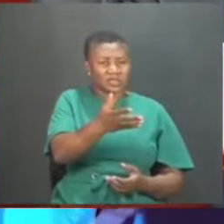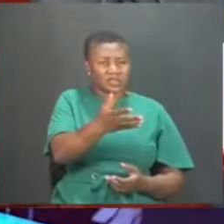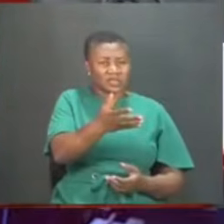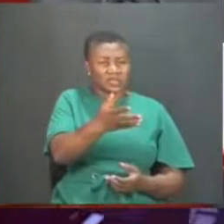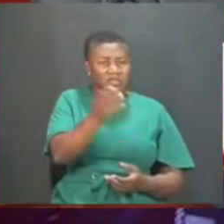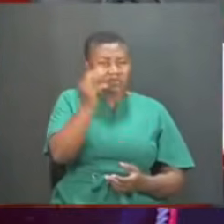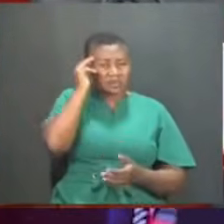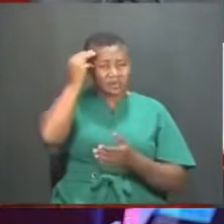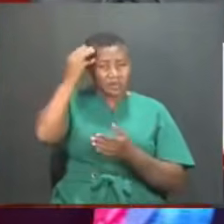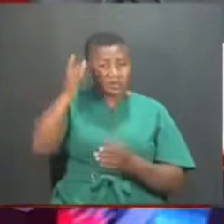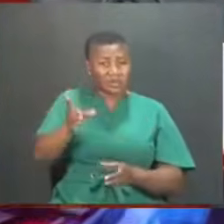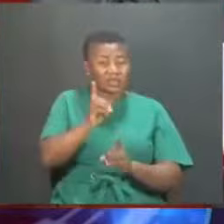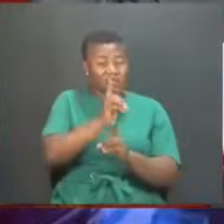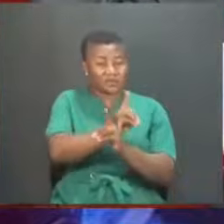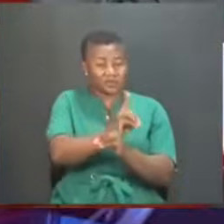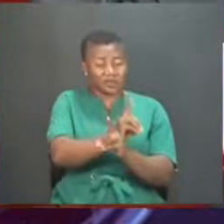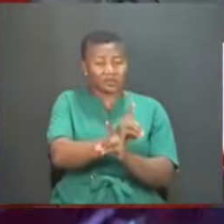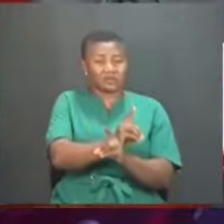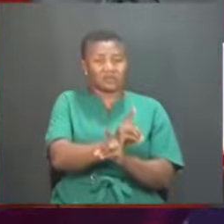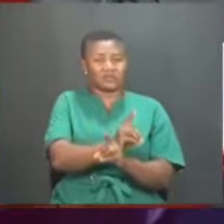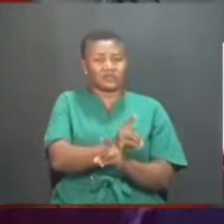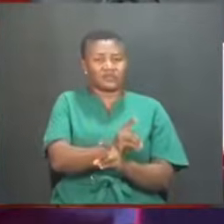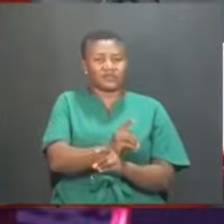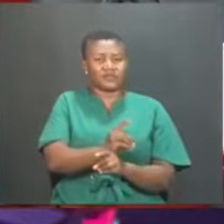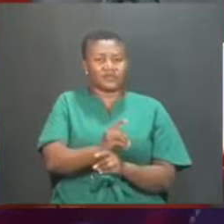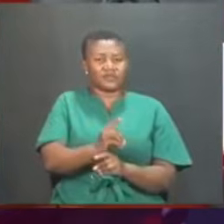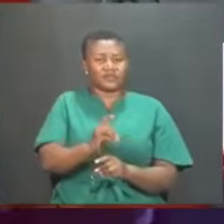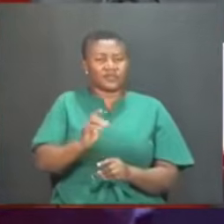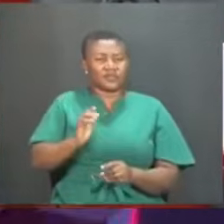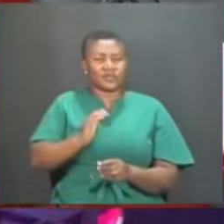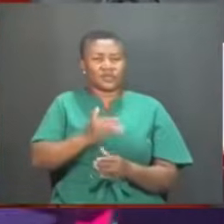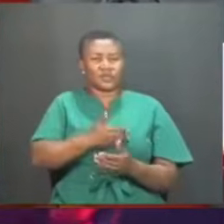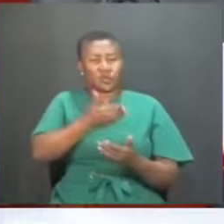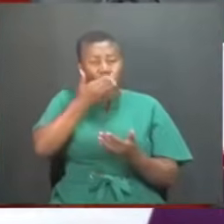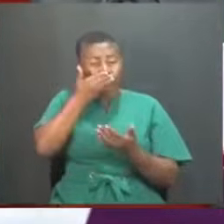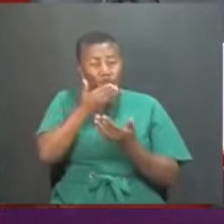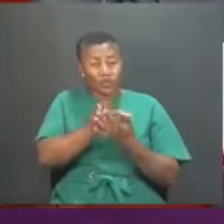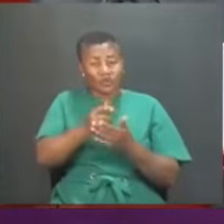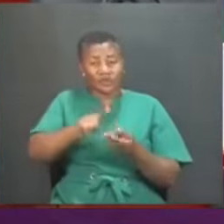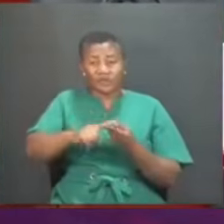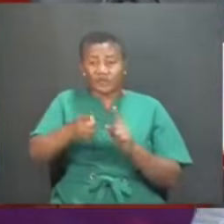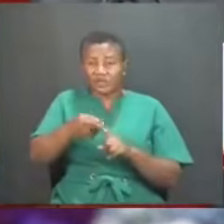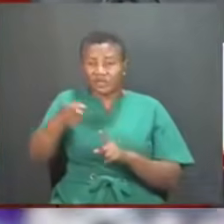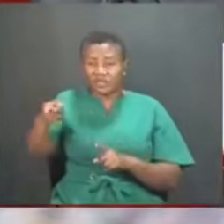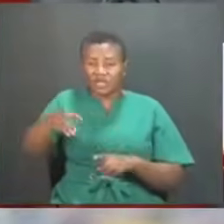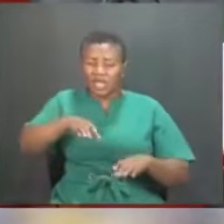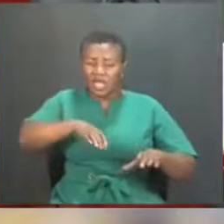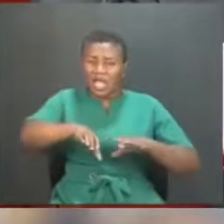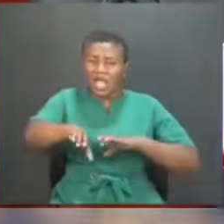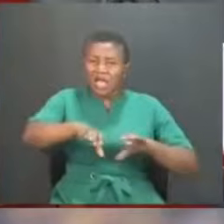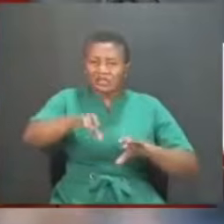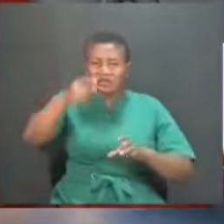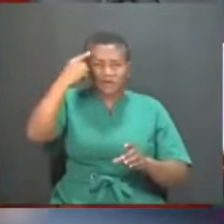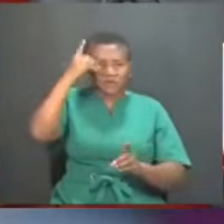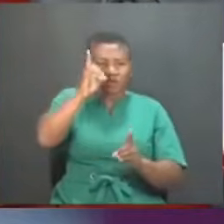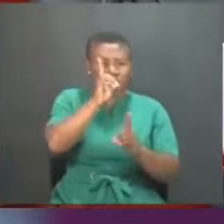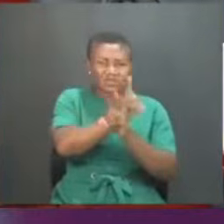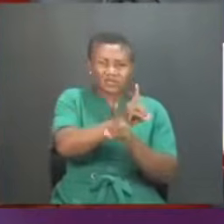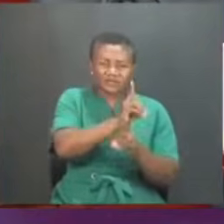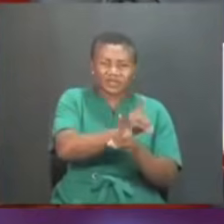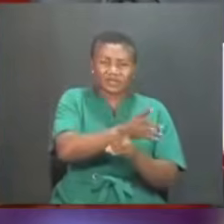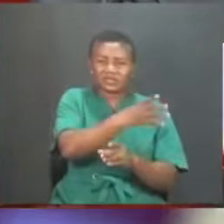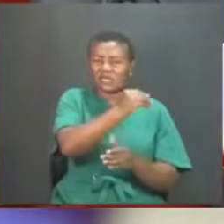Our very good friend here is acting Defense and Finance, but we can't have